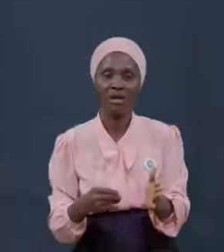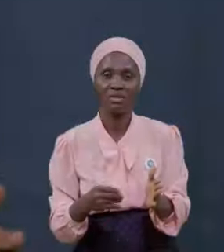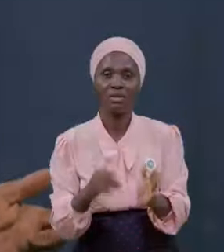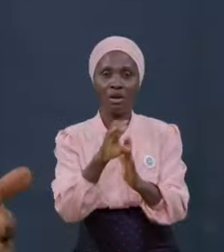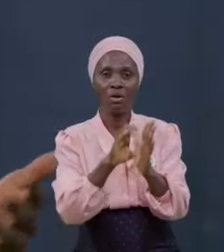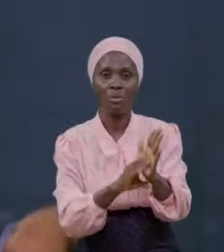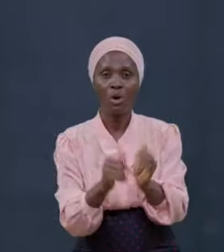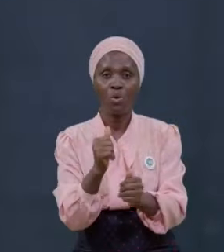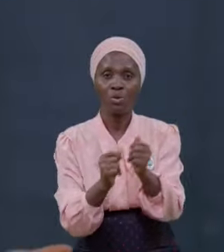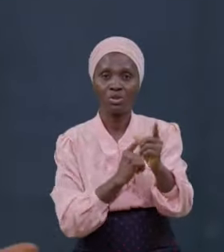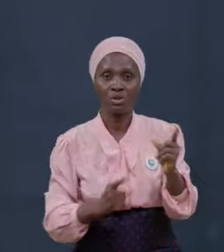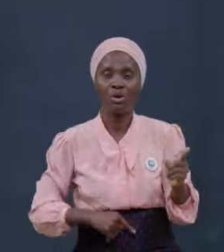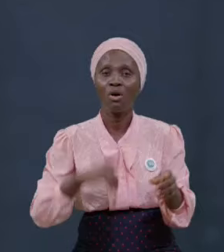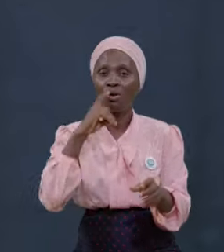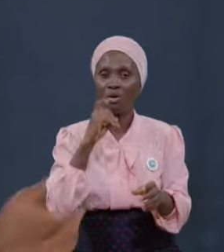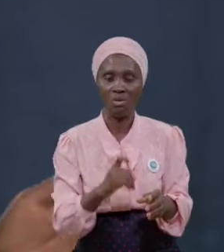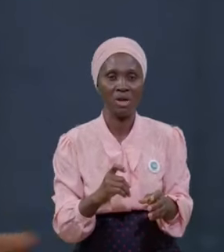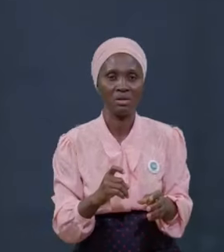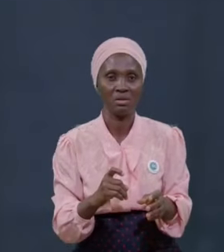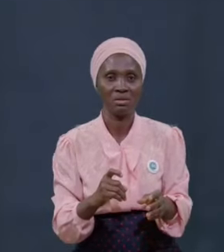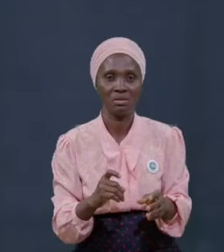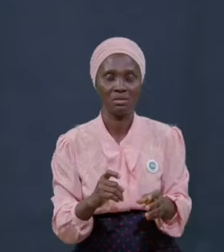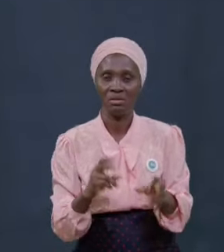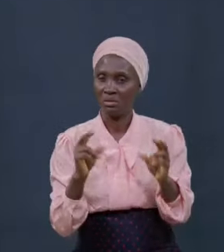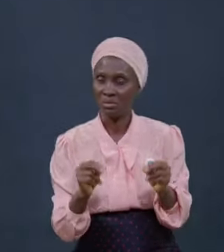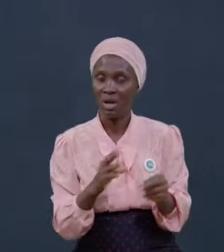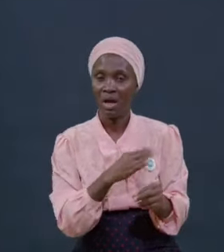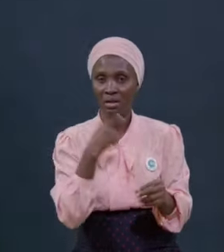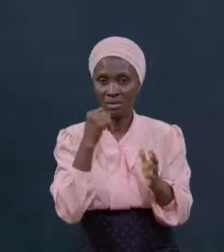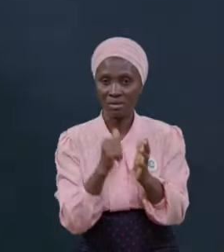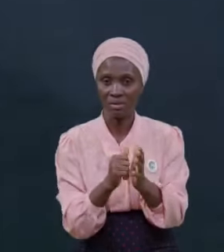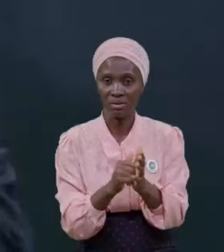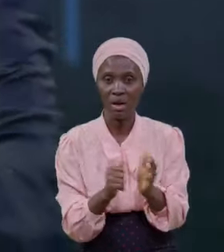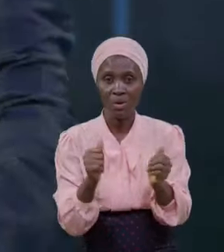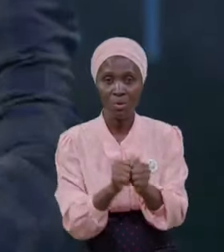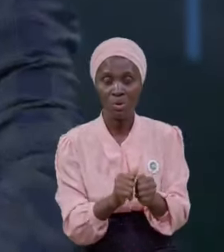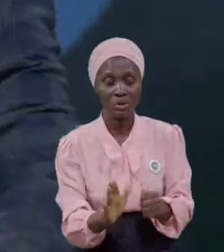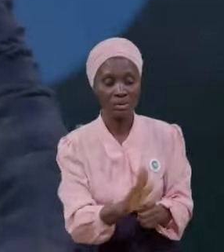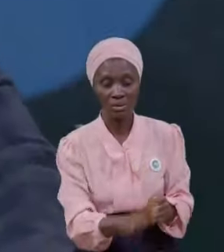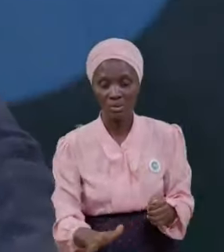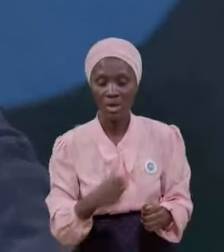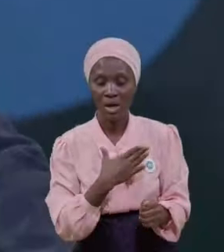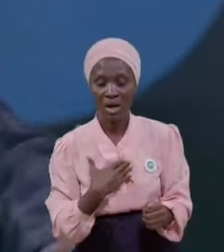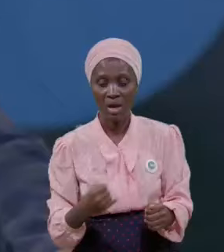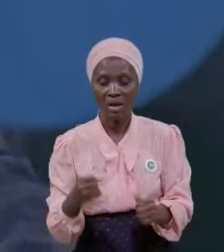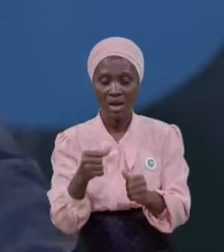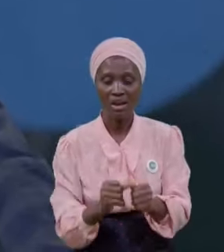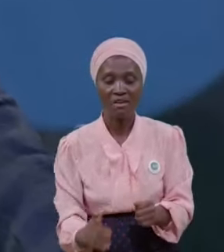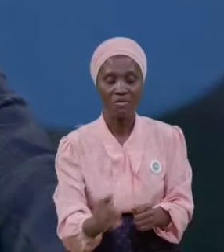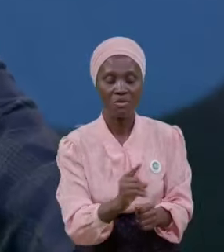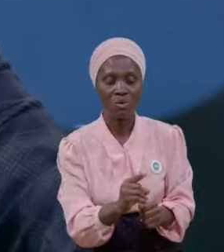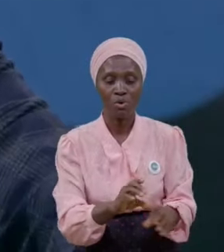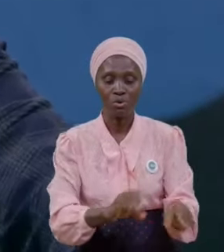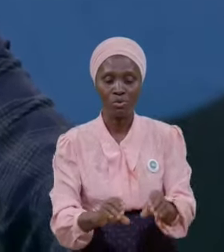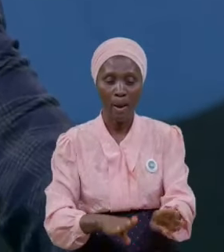says, with the children and everyone, they do like they have always done.